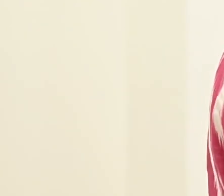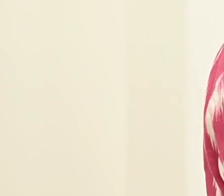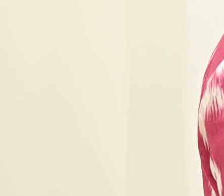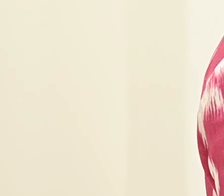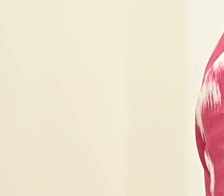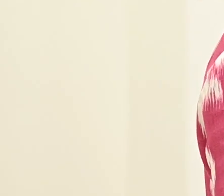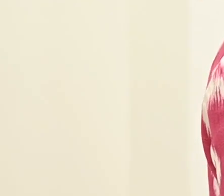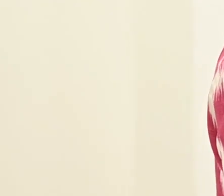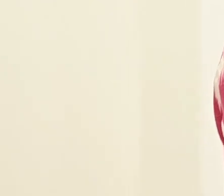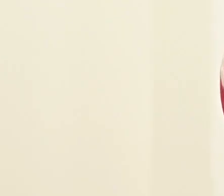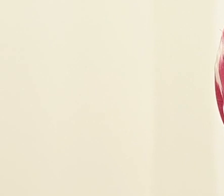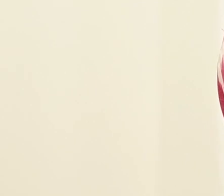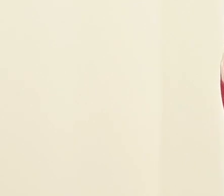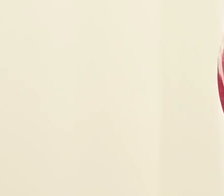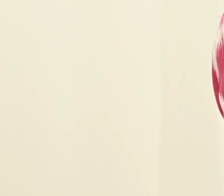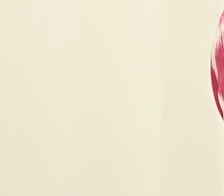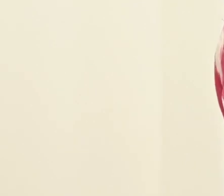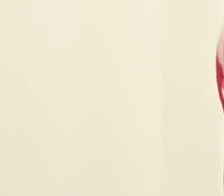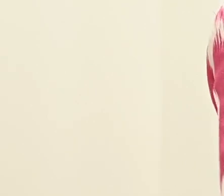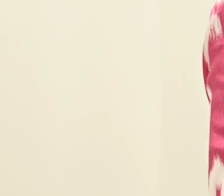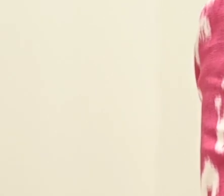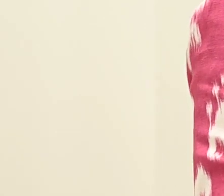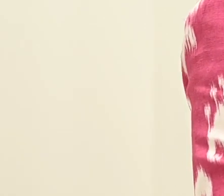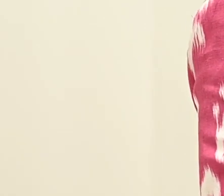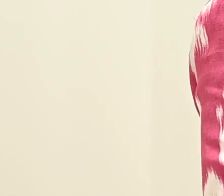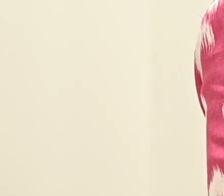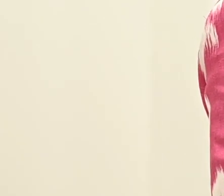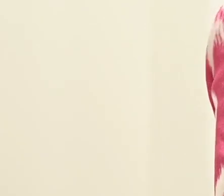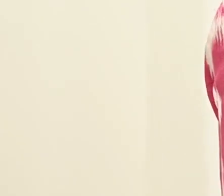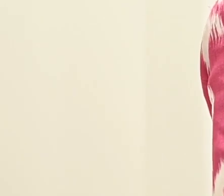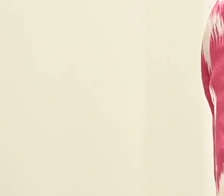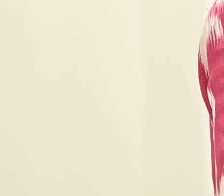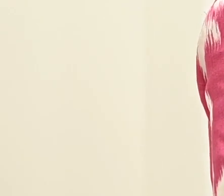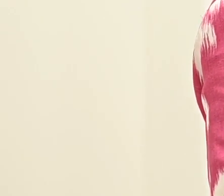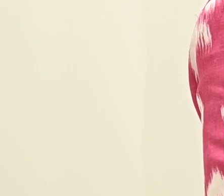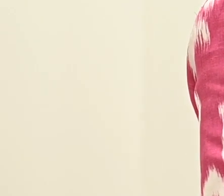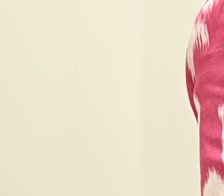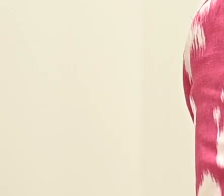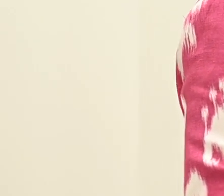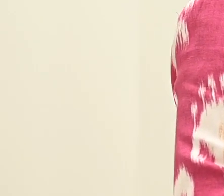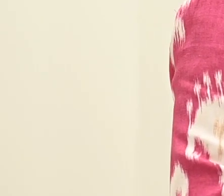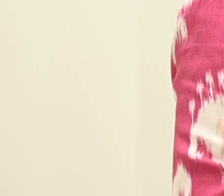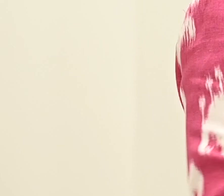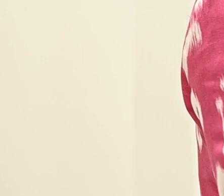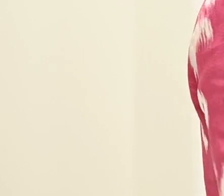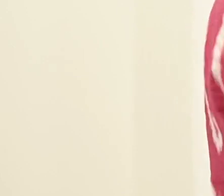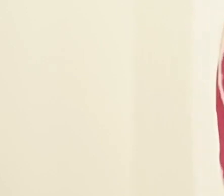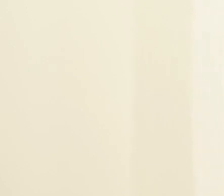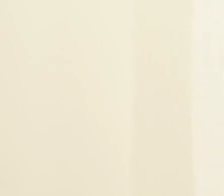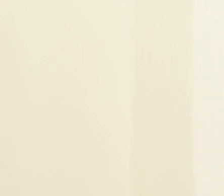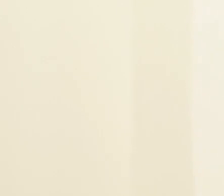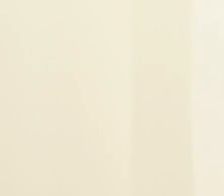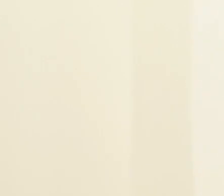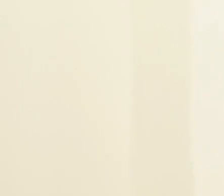mutual aid associations and collectives that have utilized this framework to organize themselves. Whether or not they'll